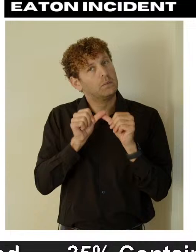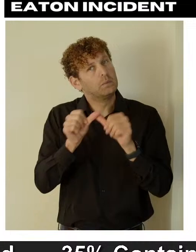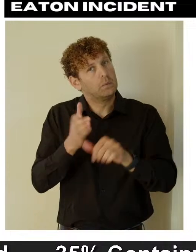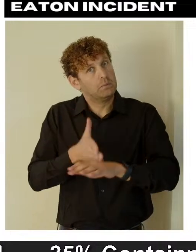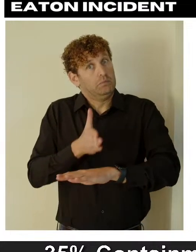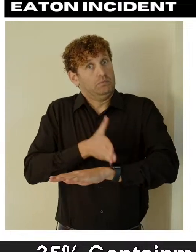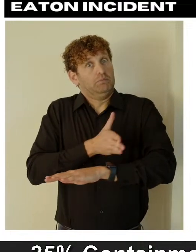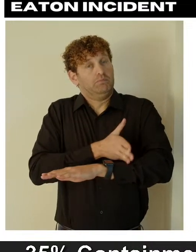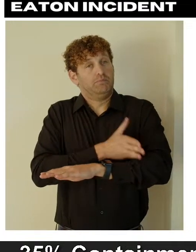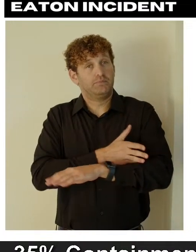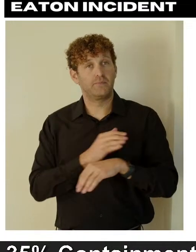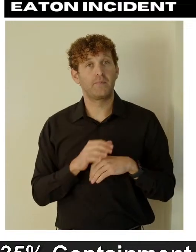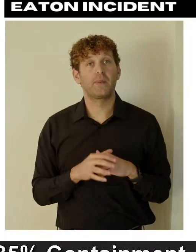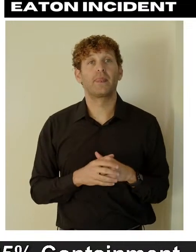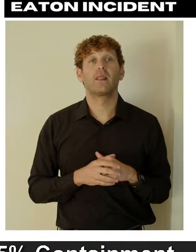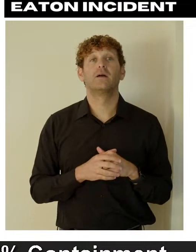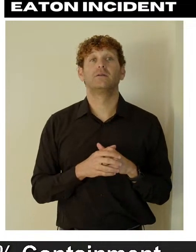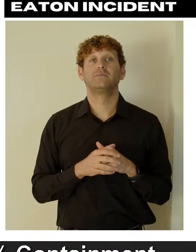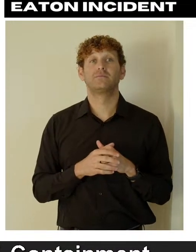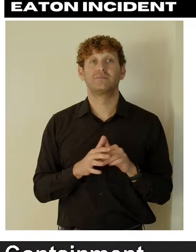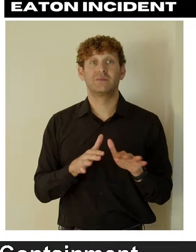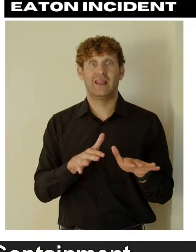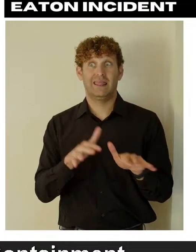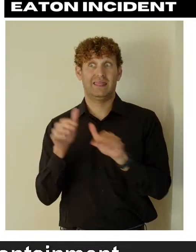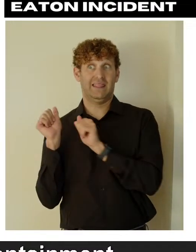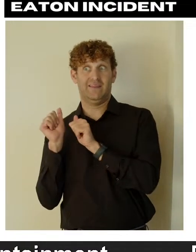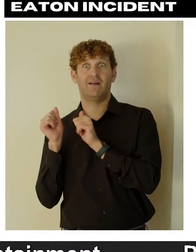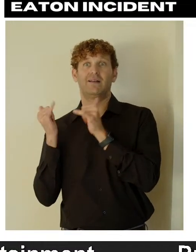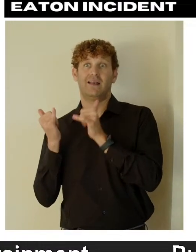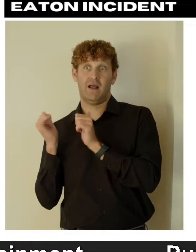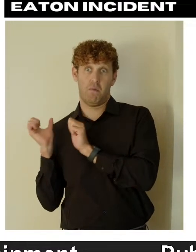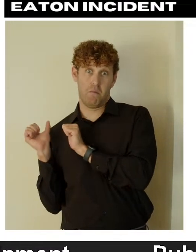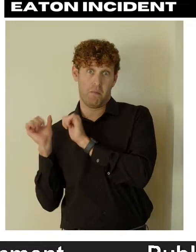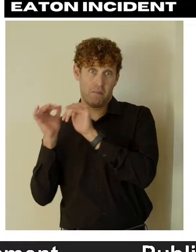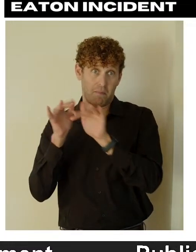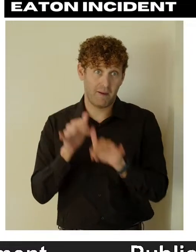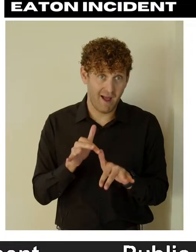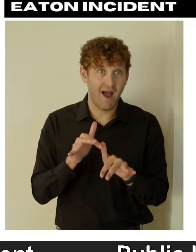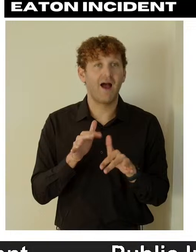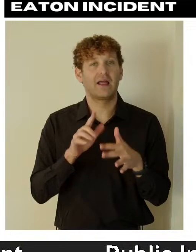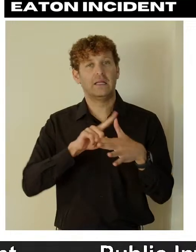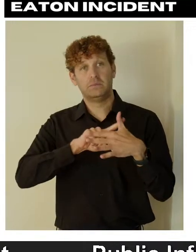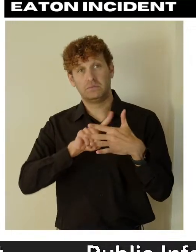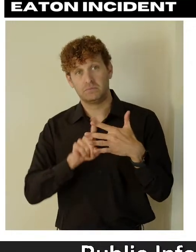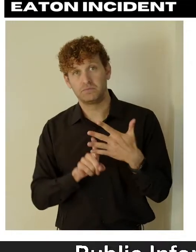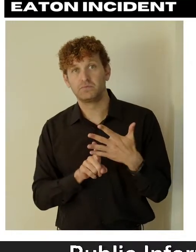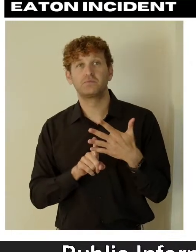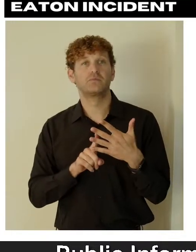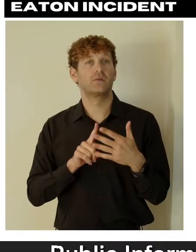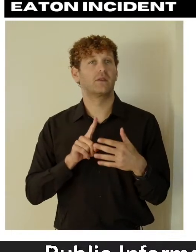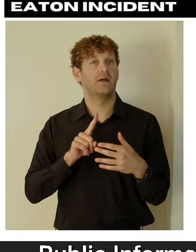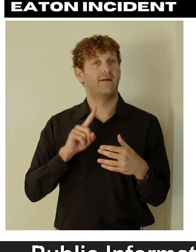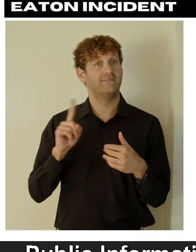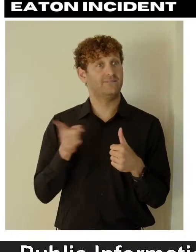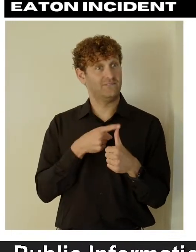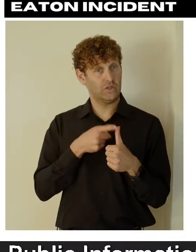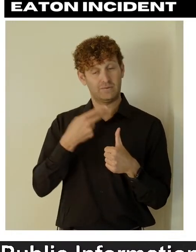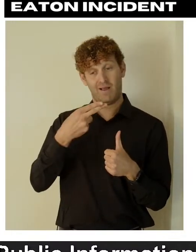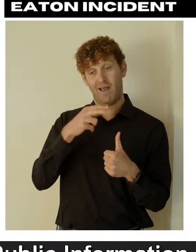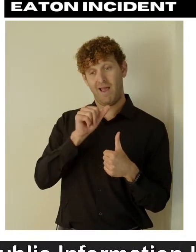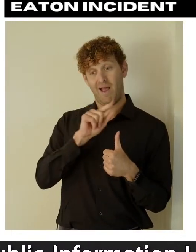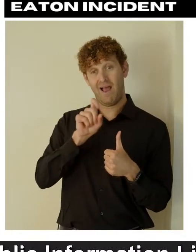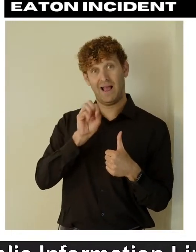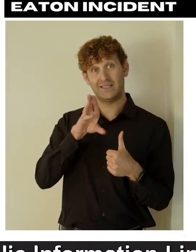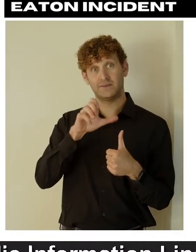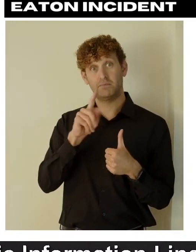to repopulate, things I need you to consider, once the hazmat and the damage instruction teams and the rest of the folks clear